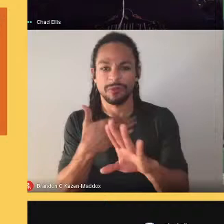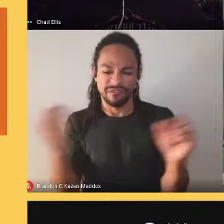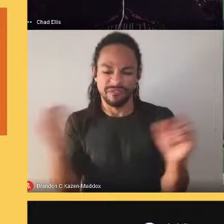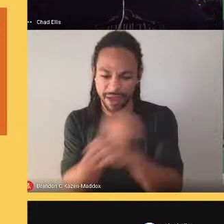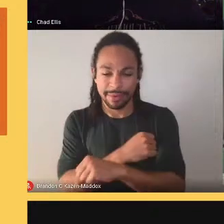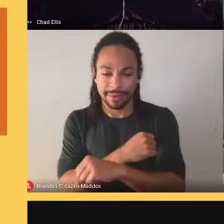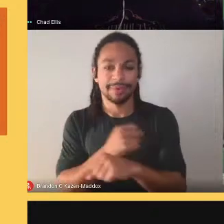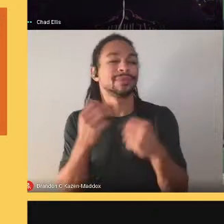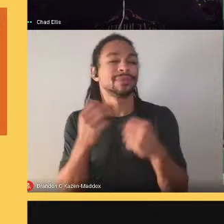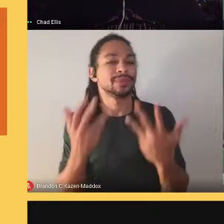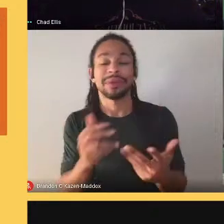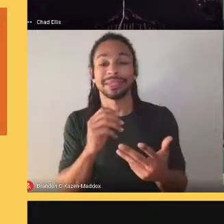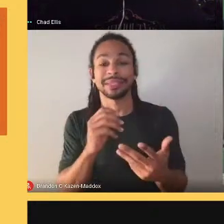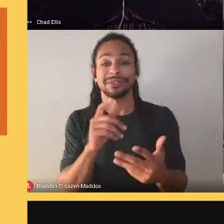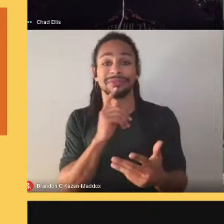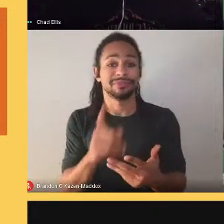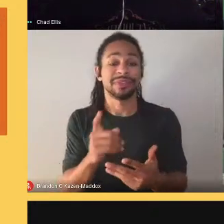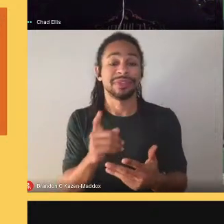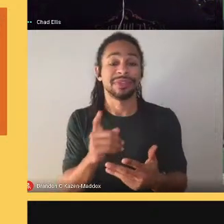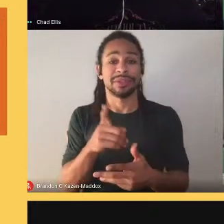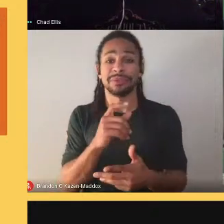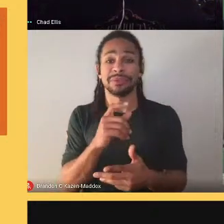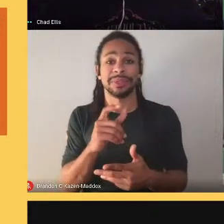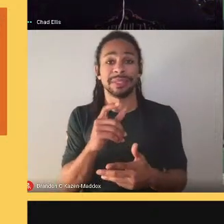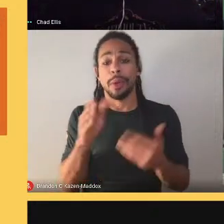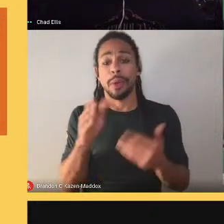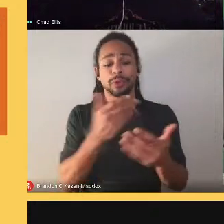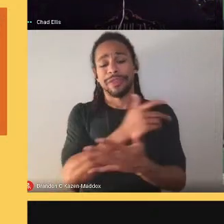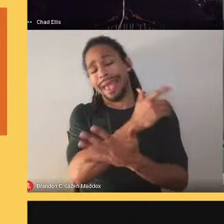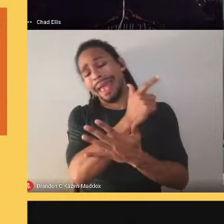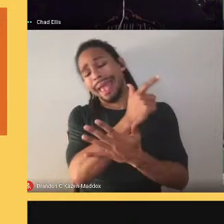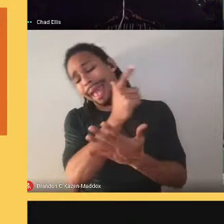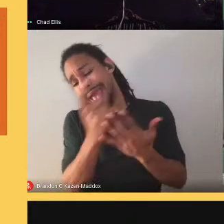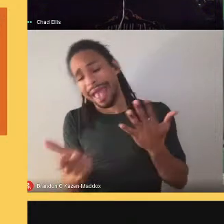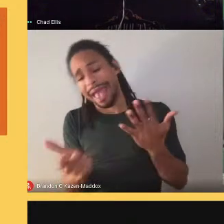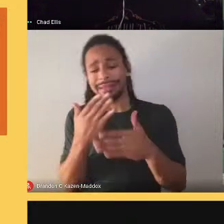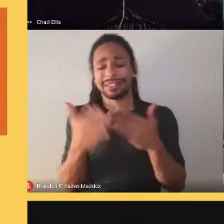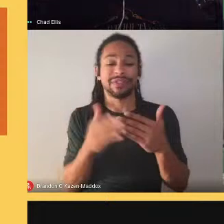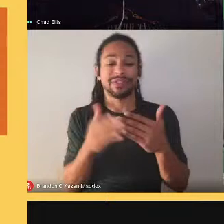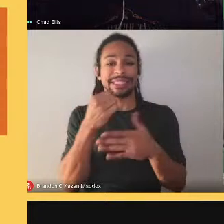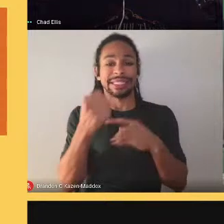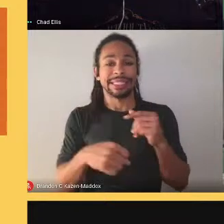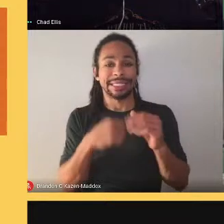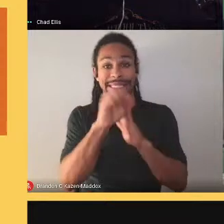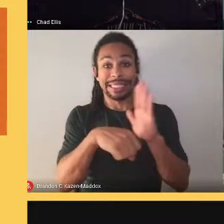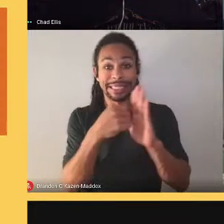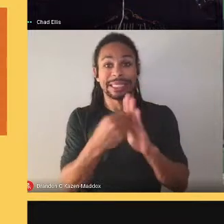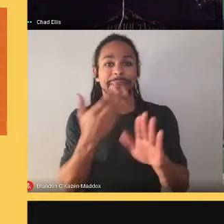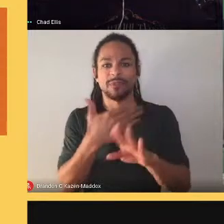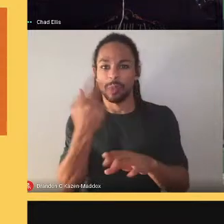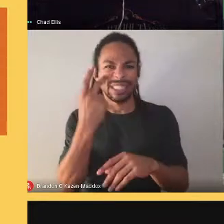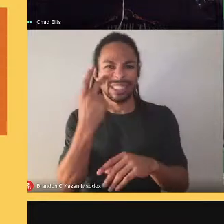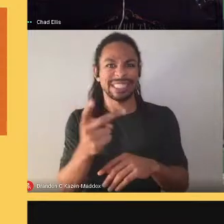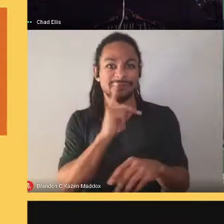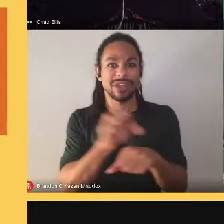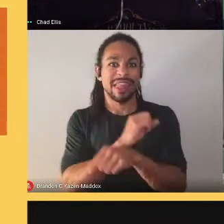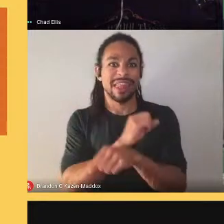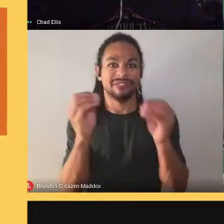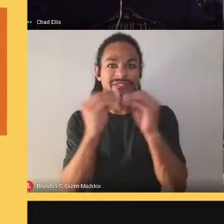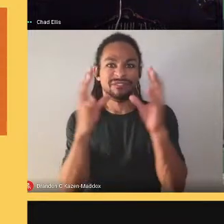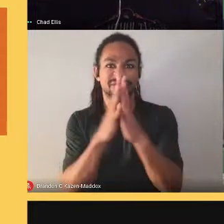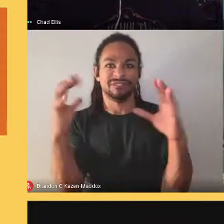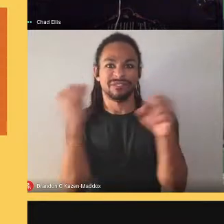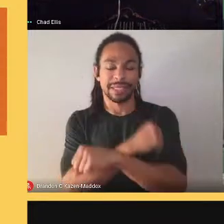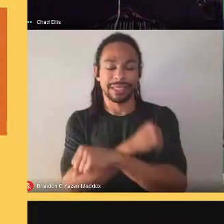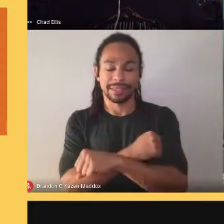a fight. So the biggest thing was to essentially not worry about